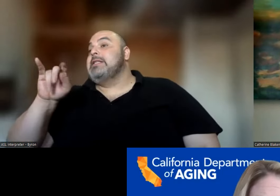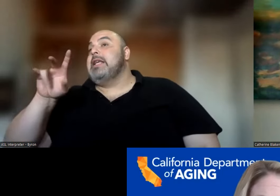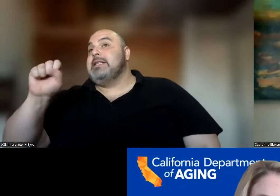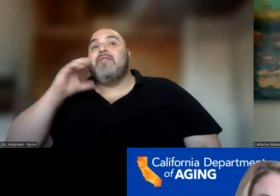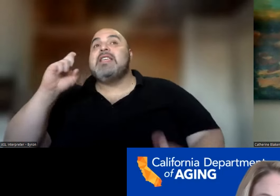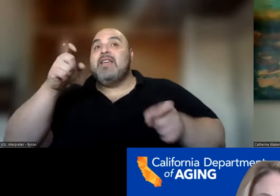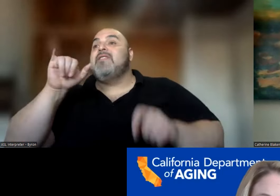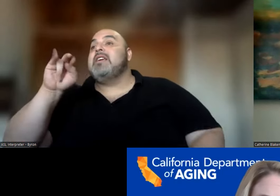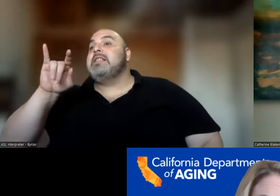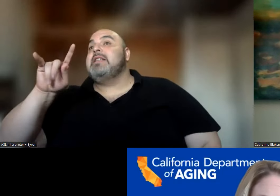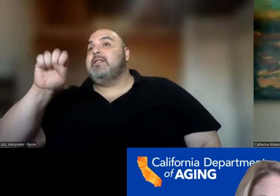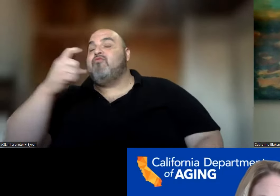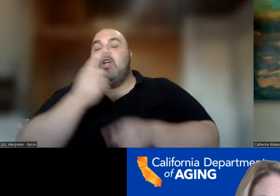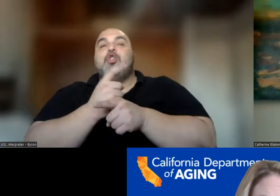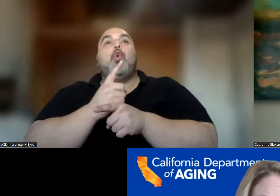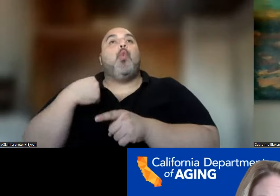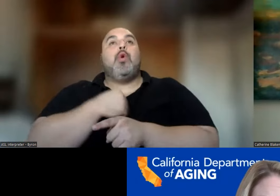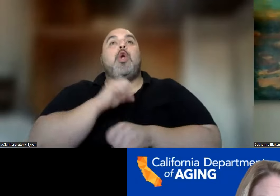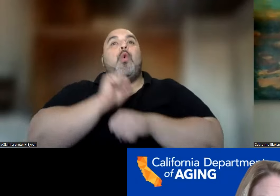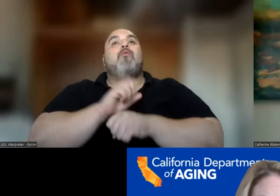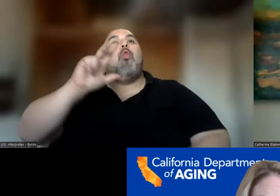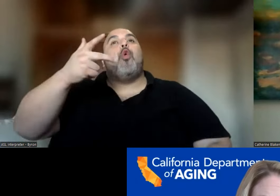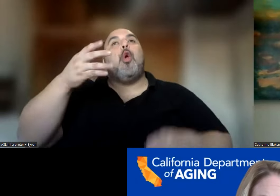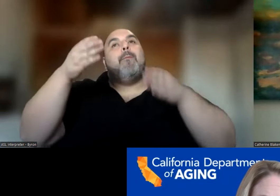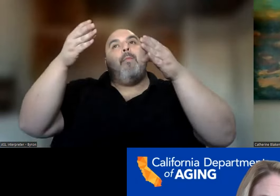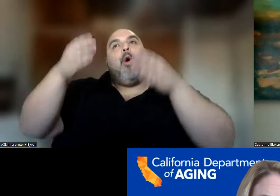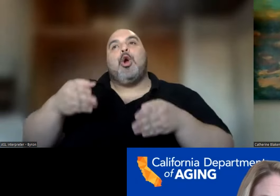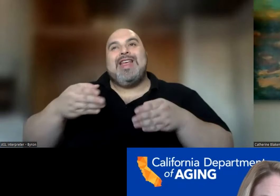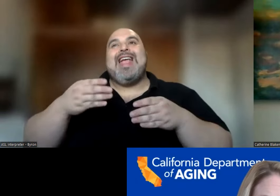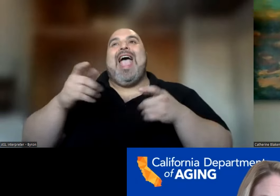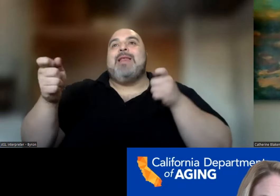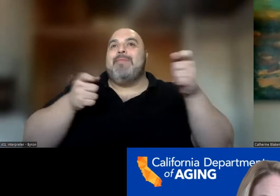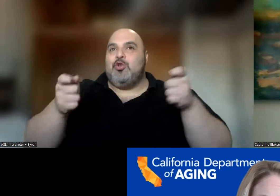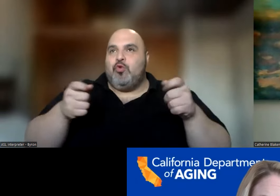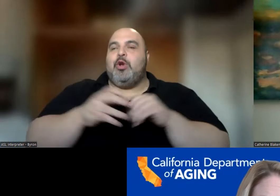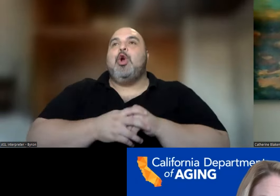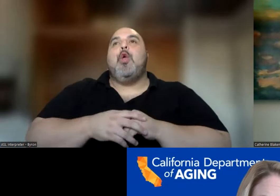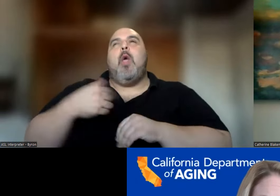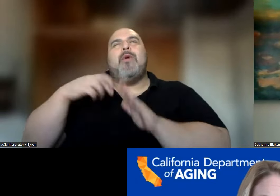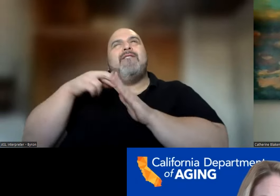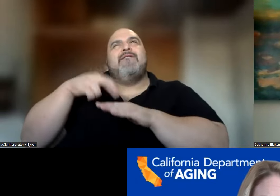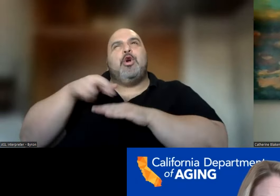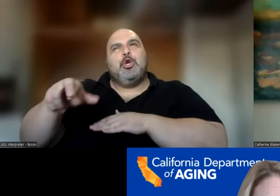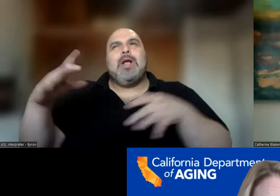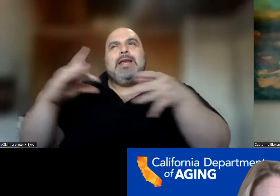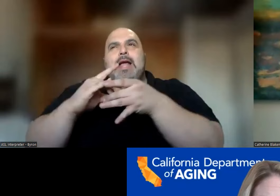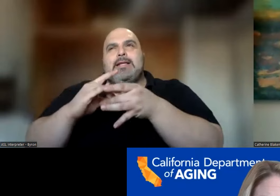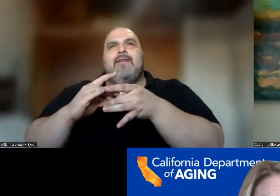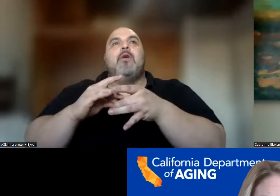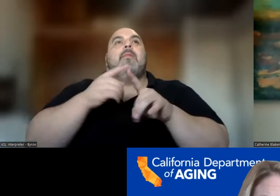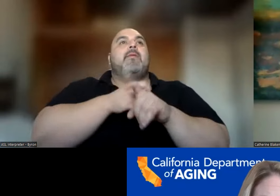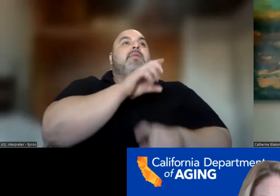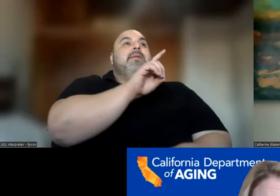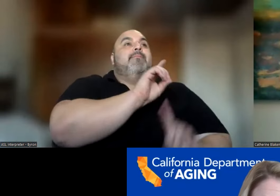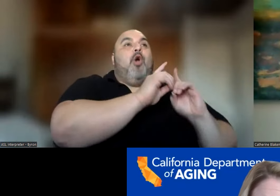that go with it. So we are working with a third-party administrator that we were referred to and connected to by Department of Social Services.